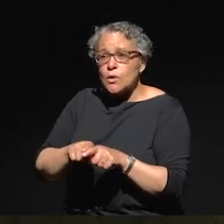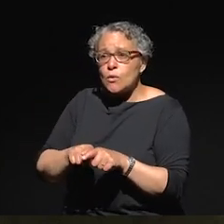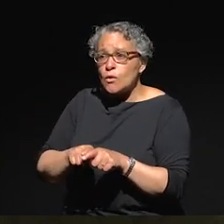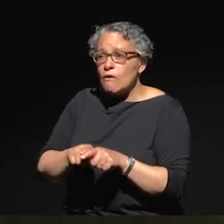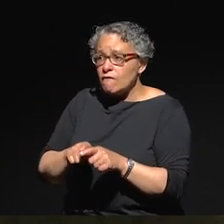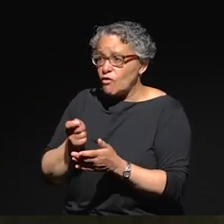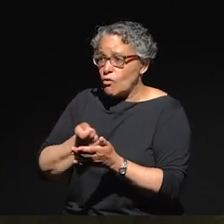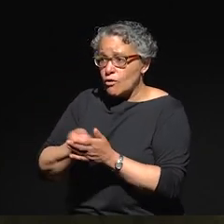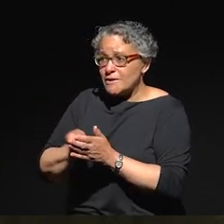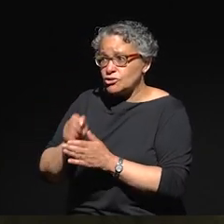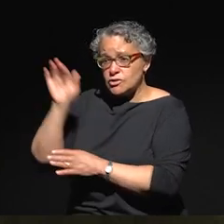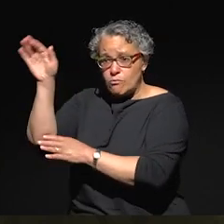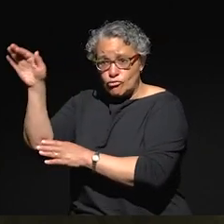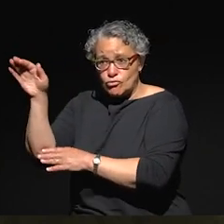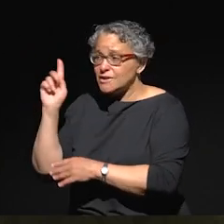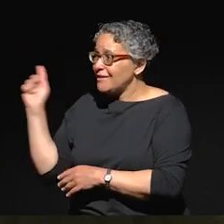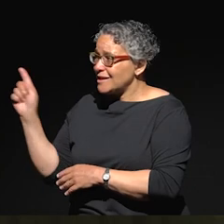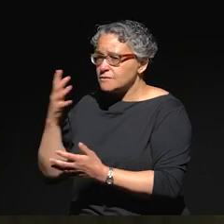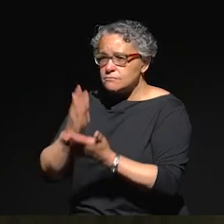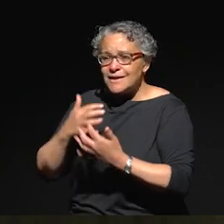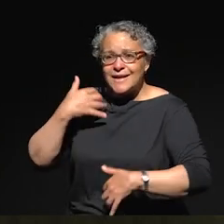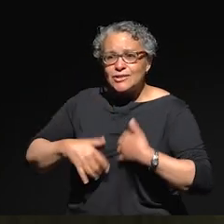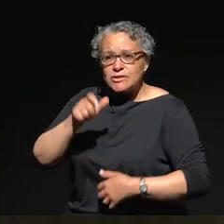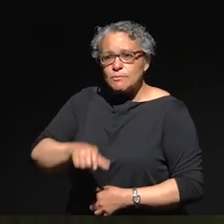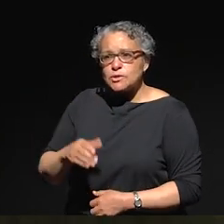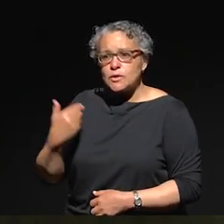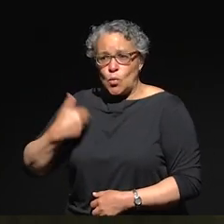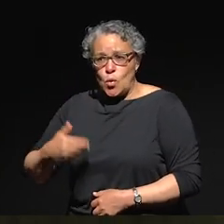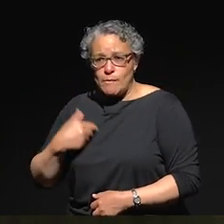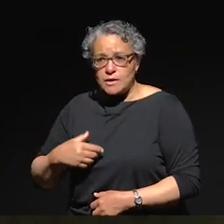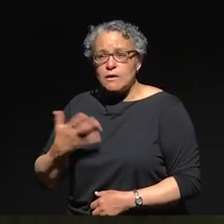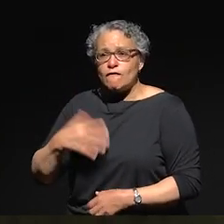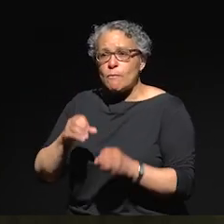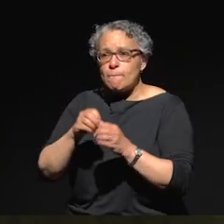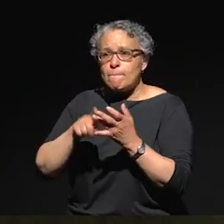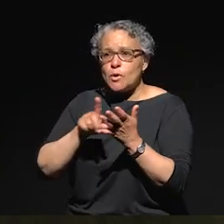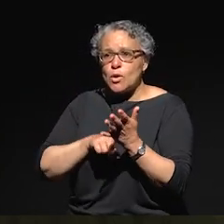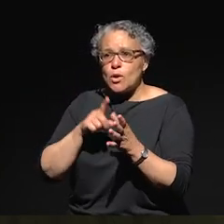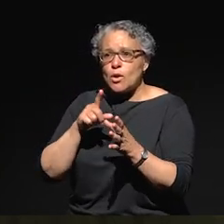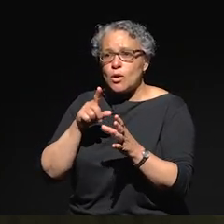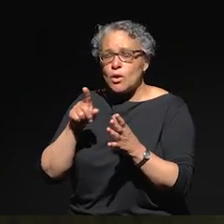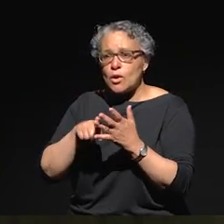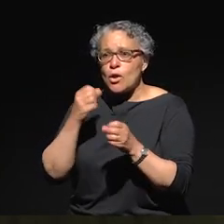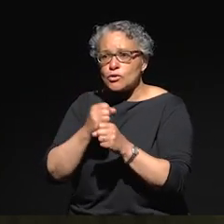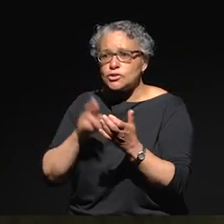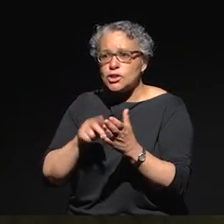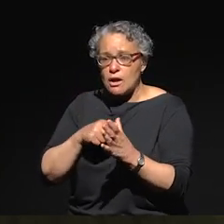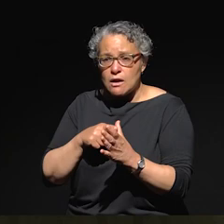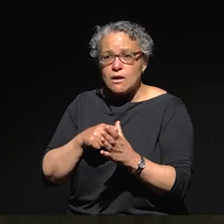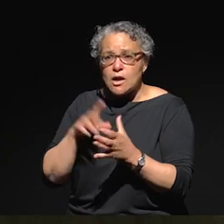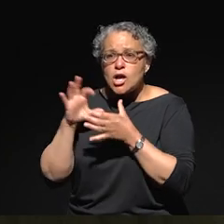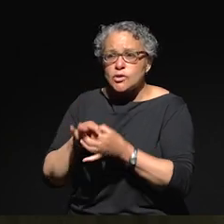And this is for a very interesting patron, a female patron in Bologna, who associated herself with Saint Cecilia, the patroness of